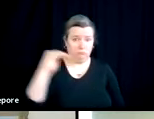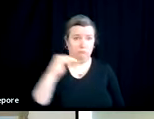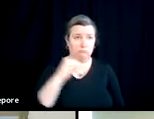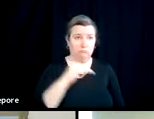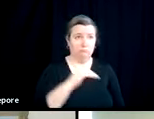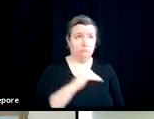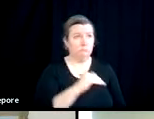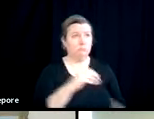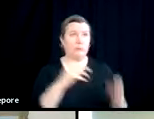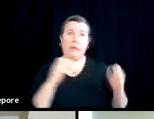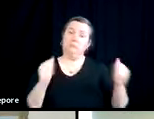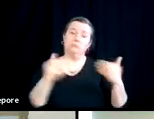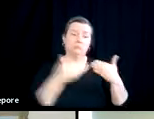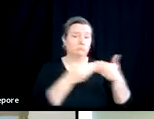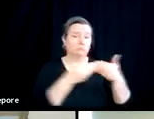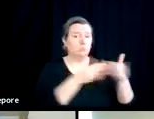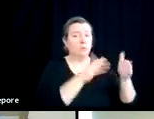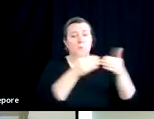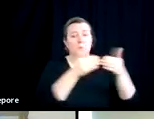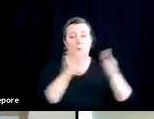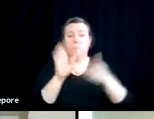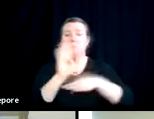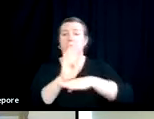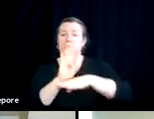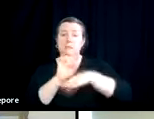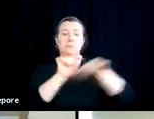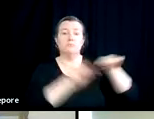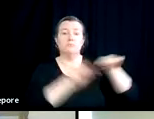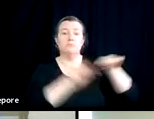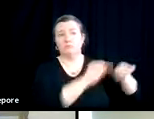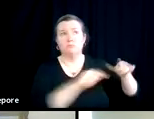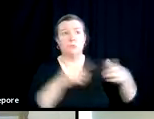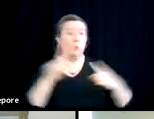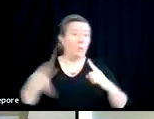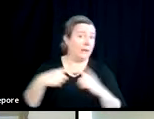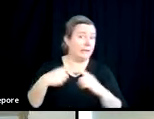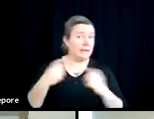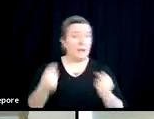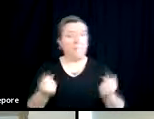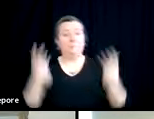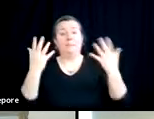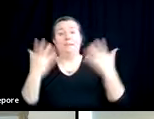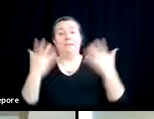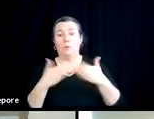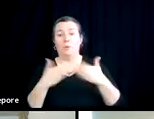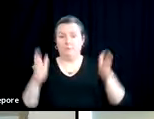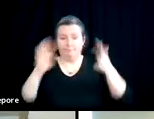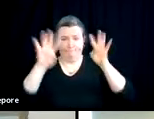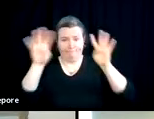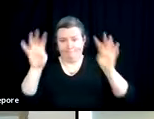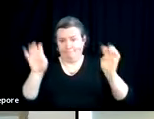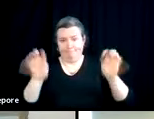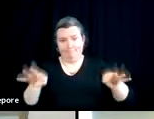I can't tell you when or how much. Would be open on the stadium front. In fact, had the